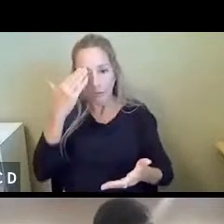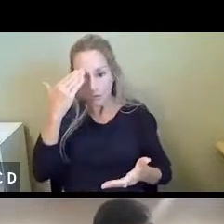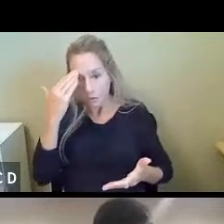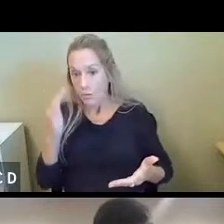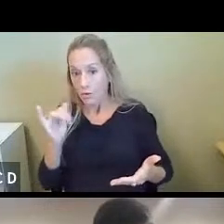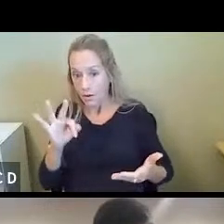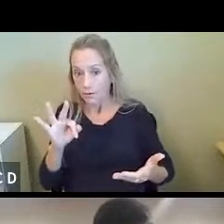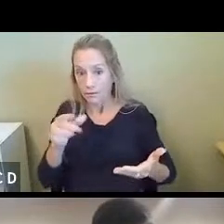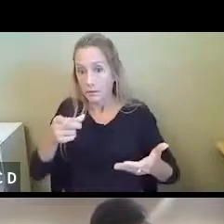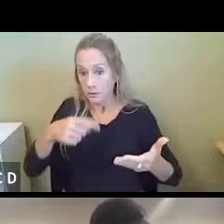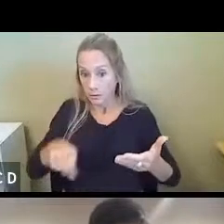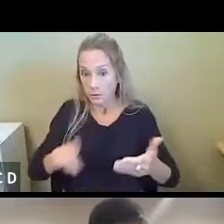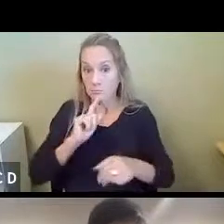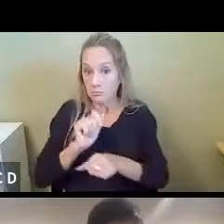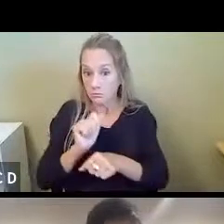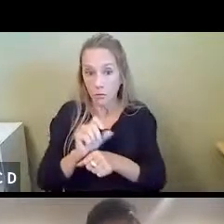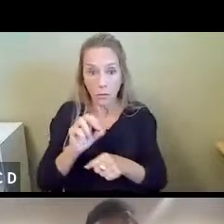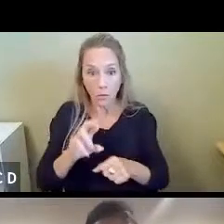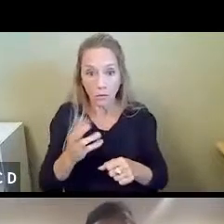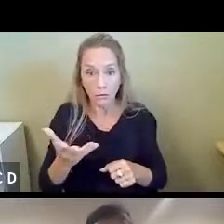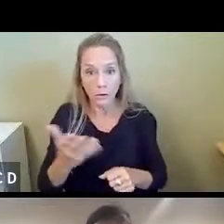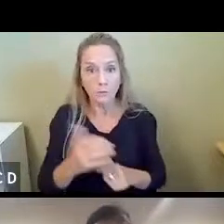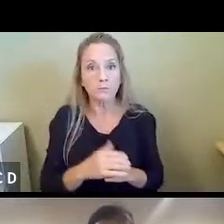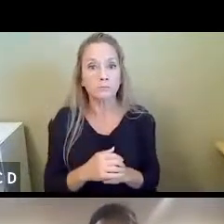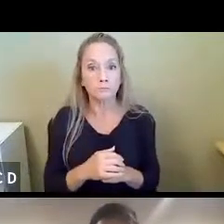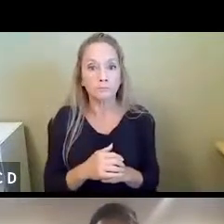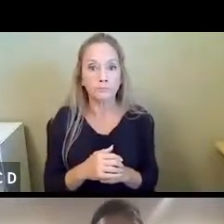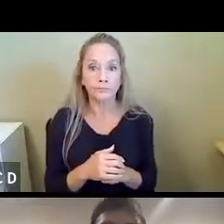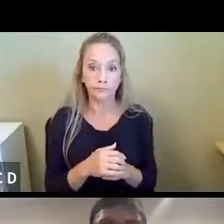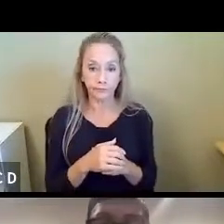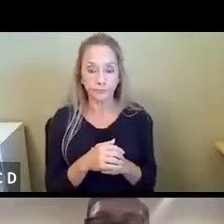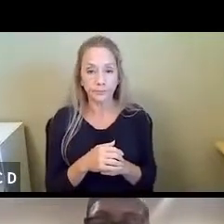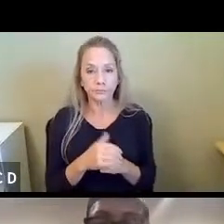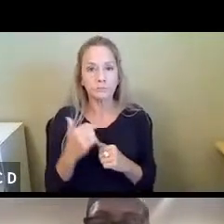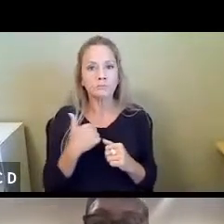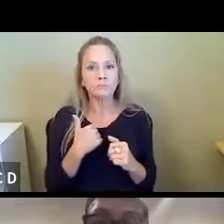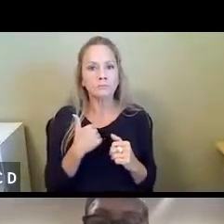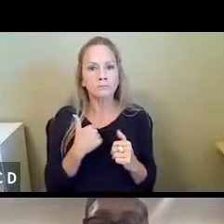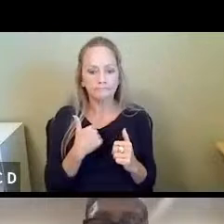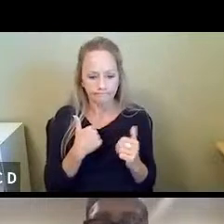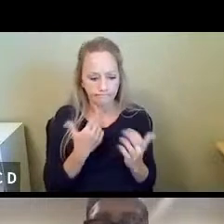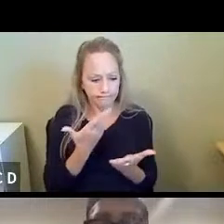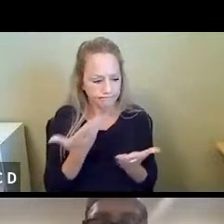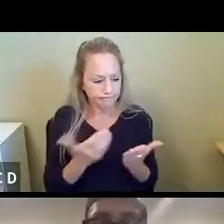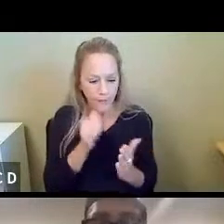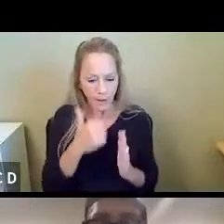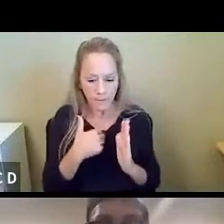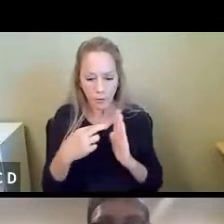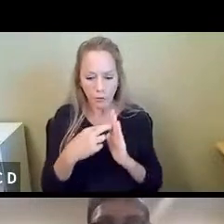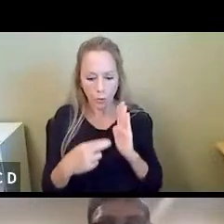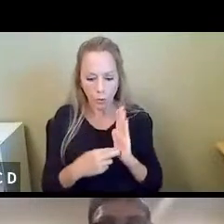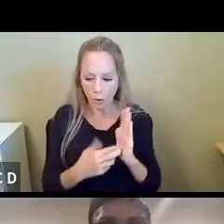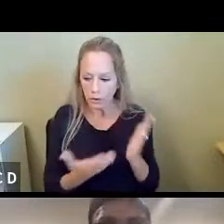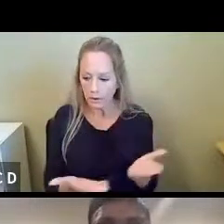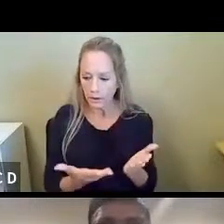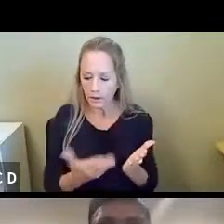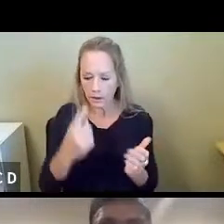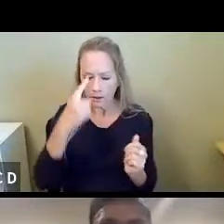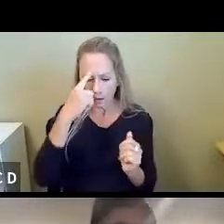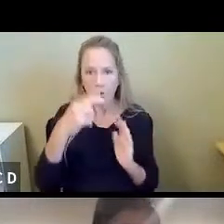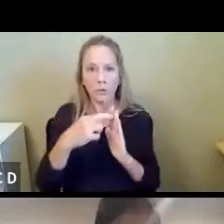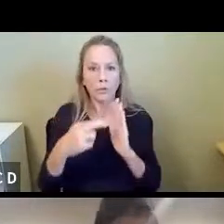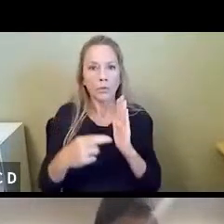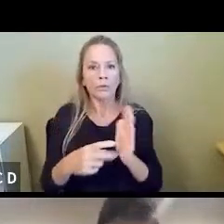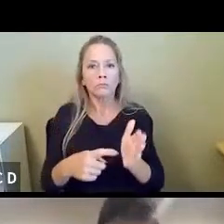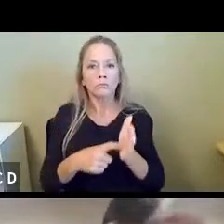Okay. I don't have our rules right in front of me, but I believe our rules call for